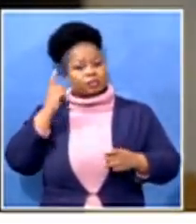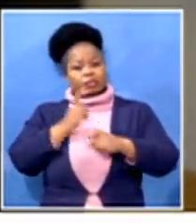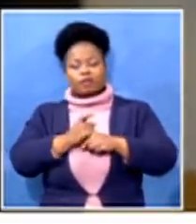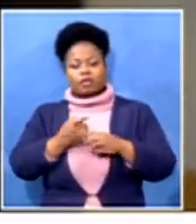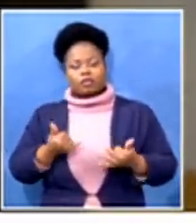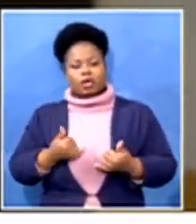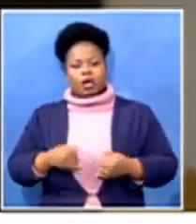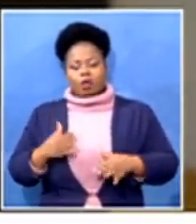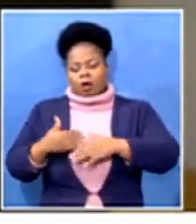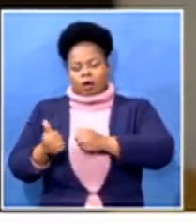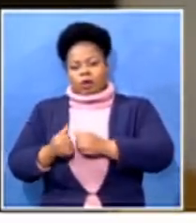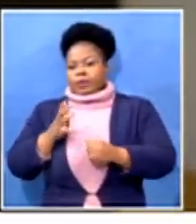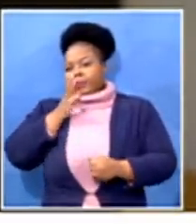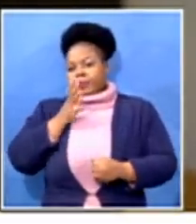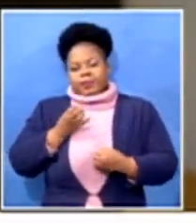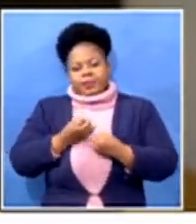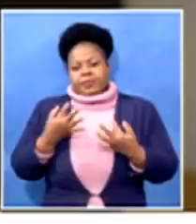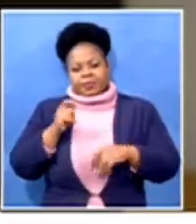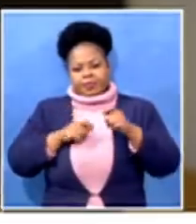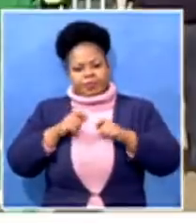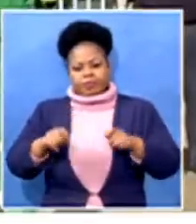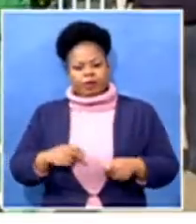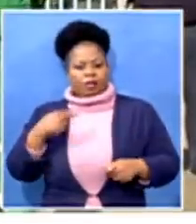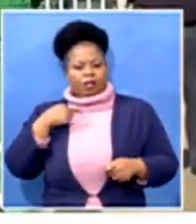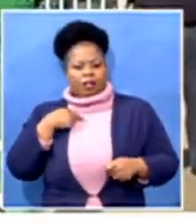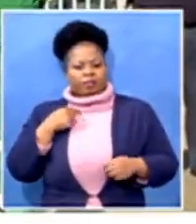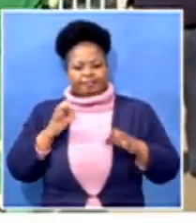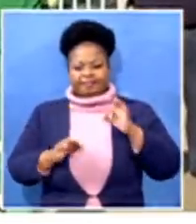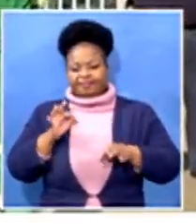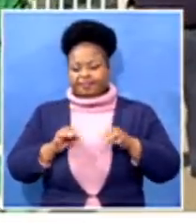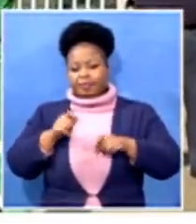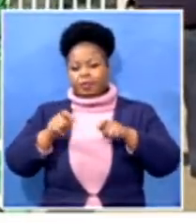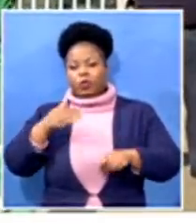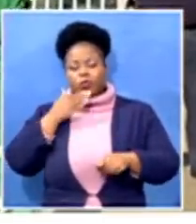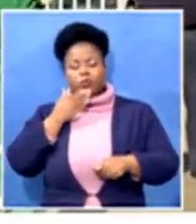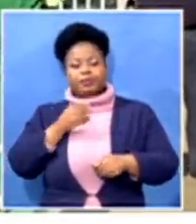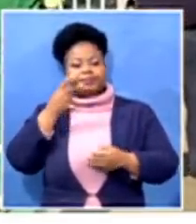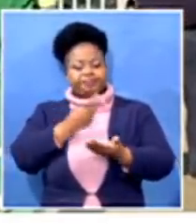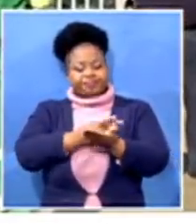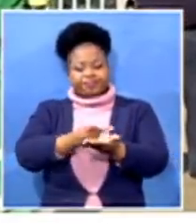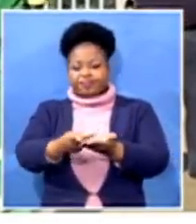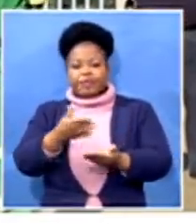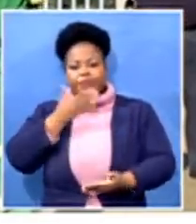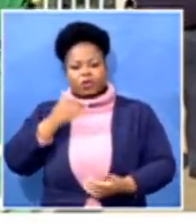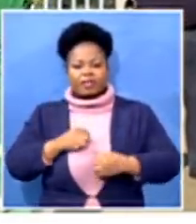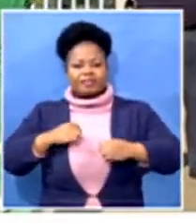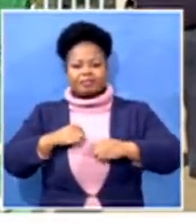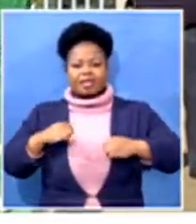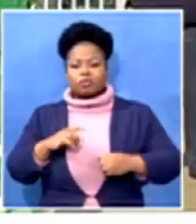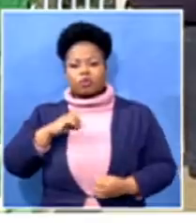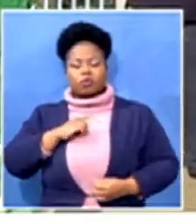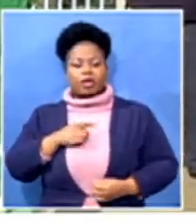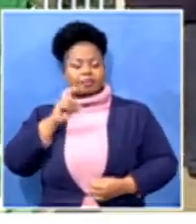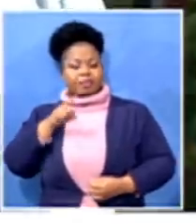really struggling with the numbers, and they're struggling to find beds for all these patients who are suddenly in need of